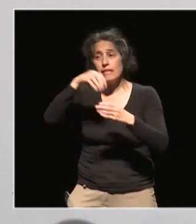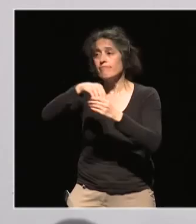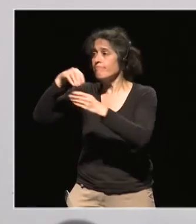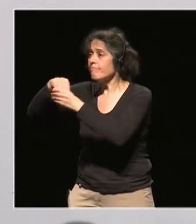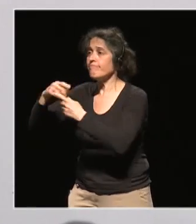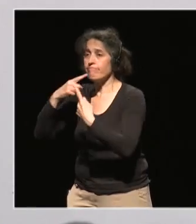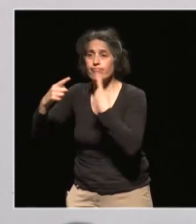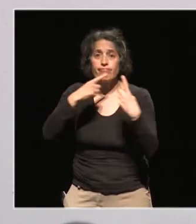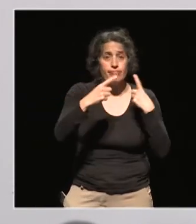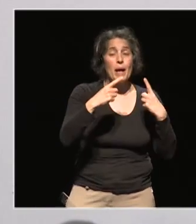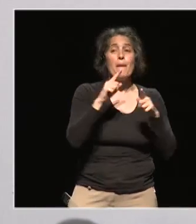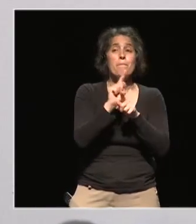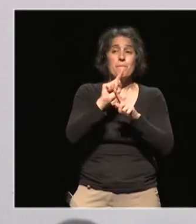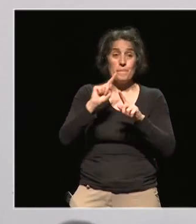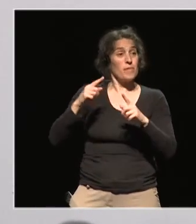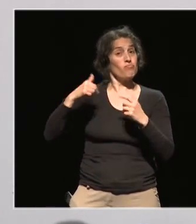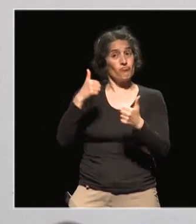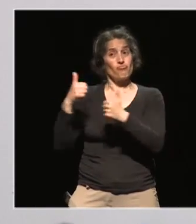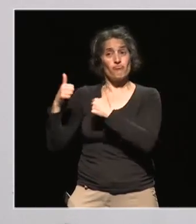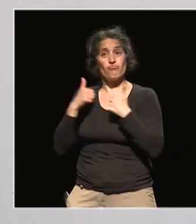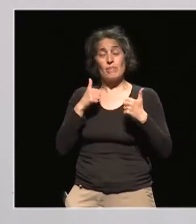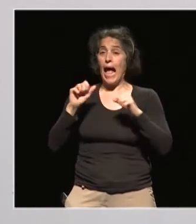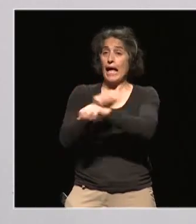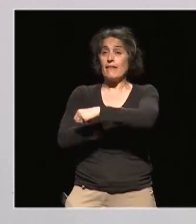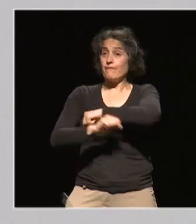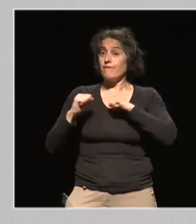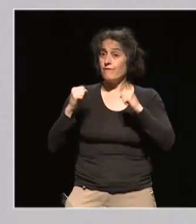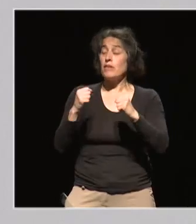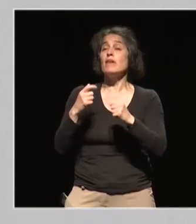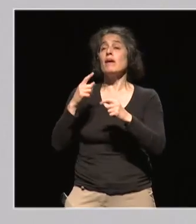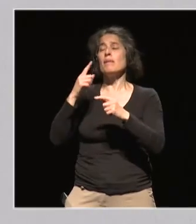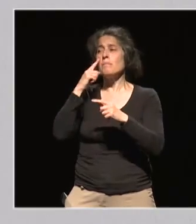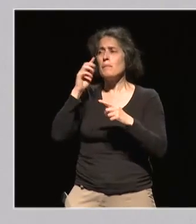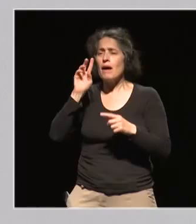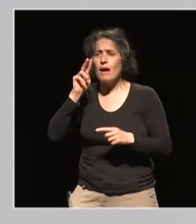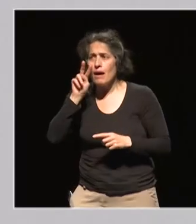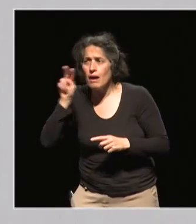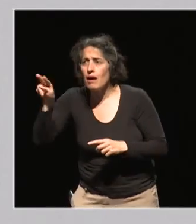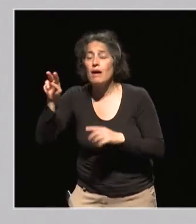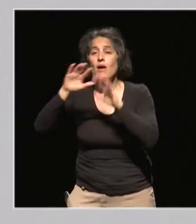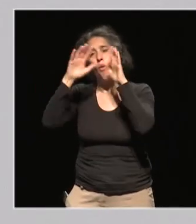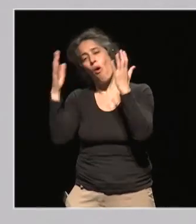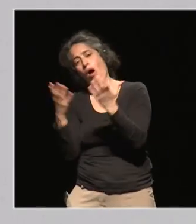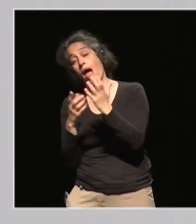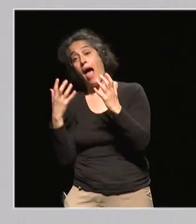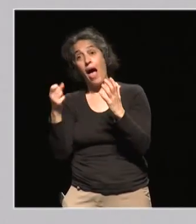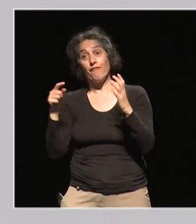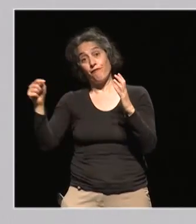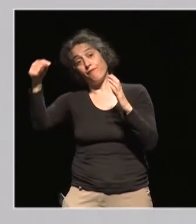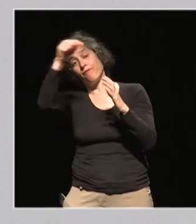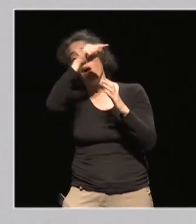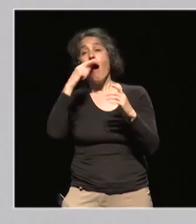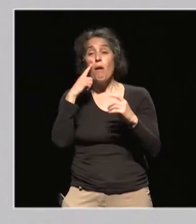have the success stories that could help and people could follow you as well. So we're trying to do